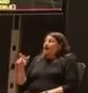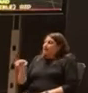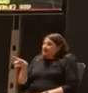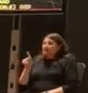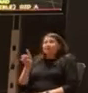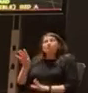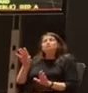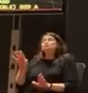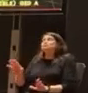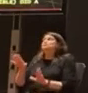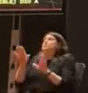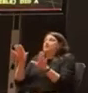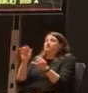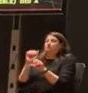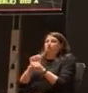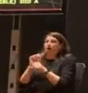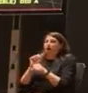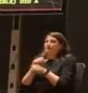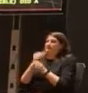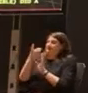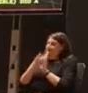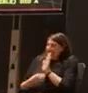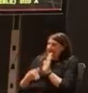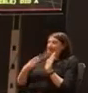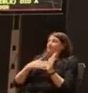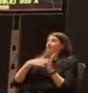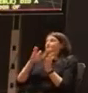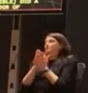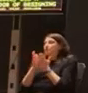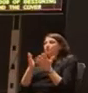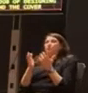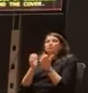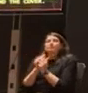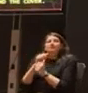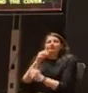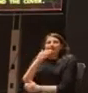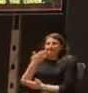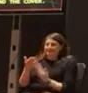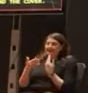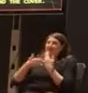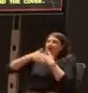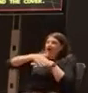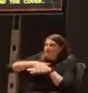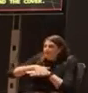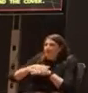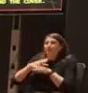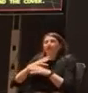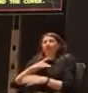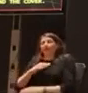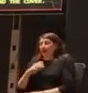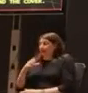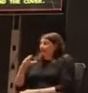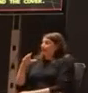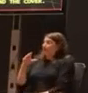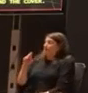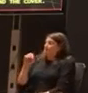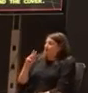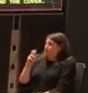job of designing the book and the cover. And Mayor Bruce